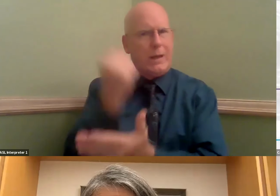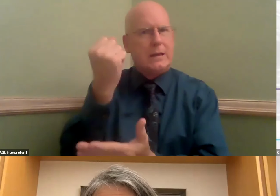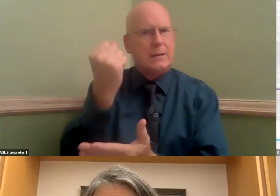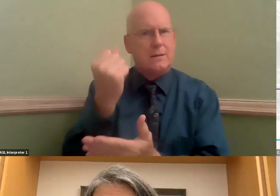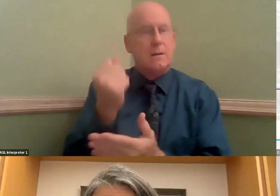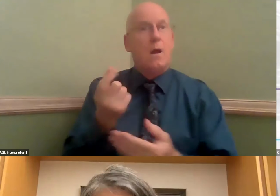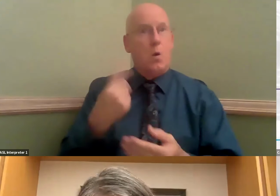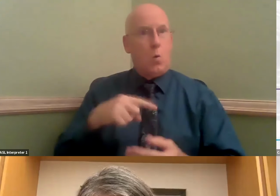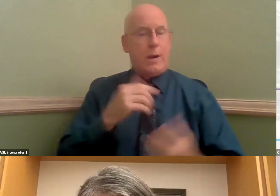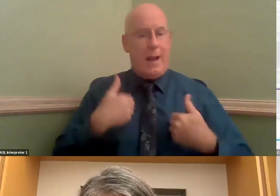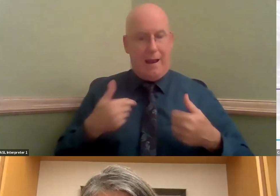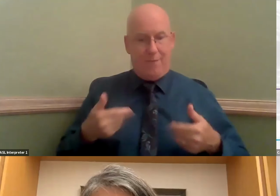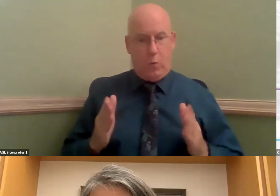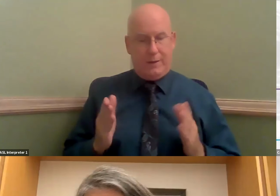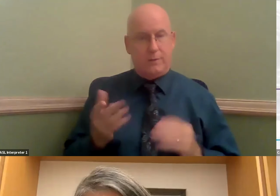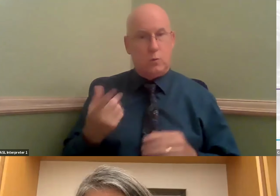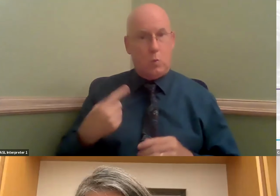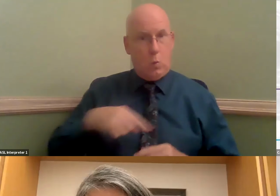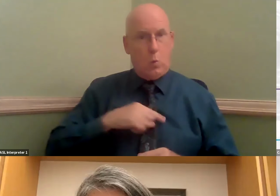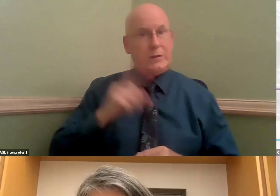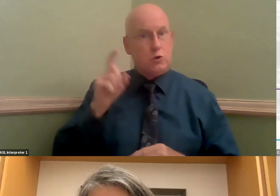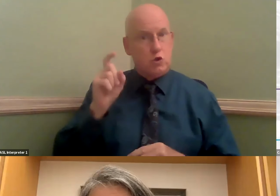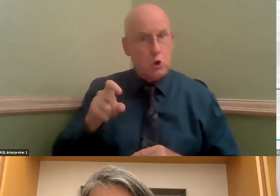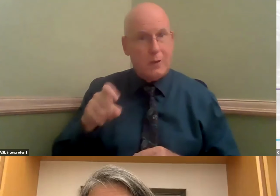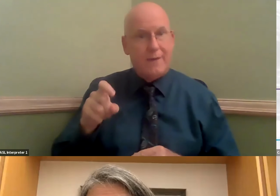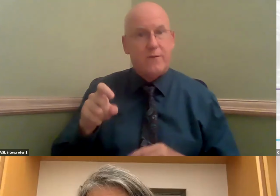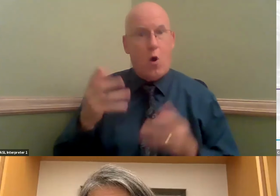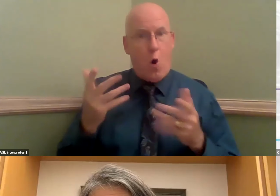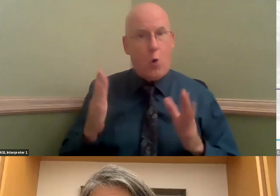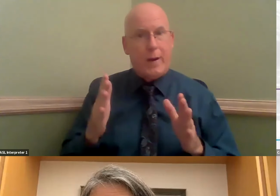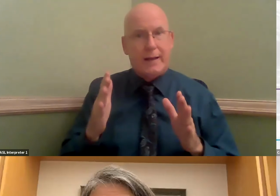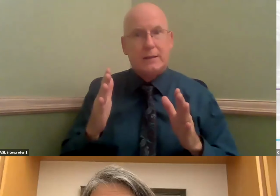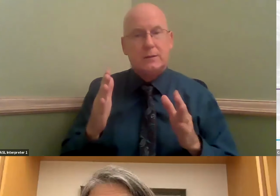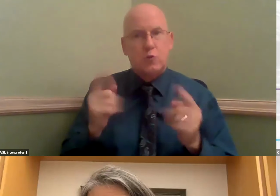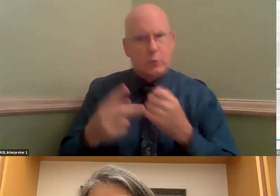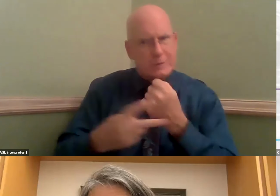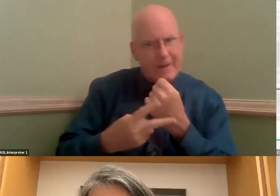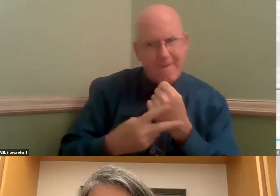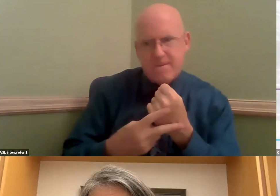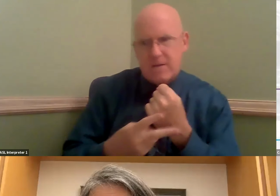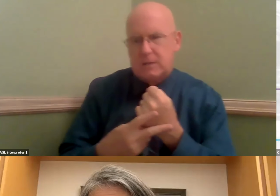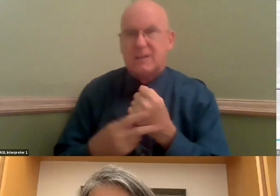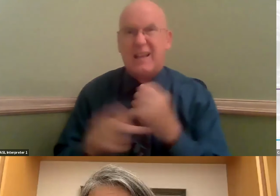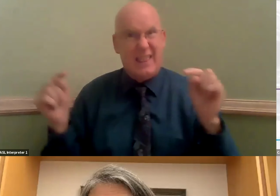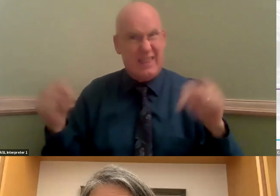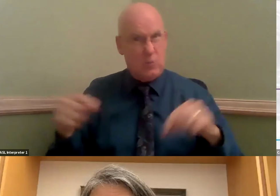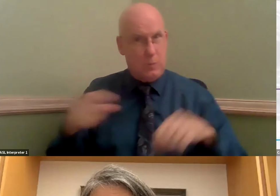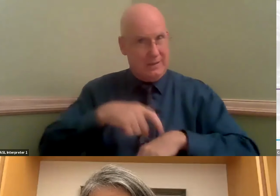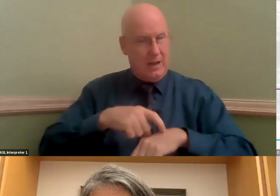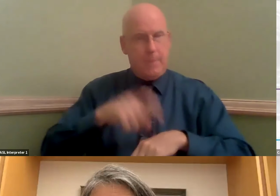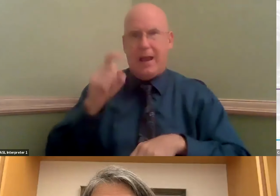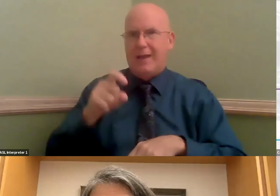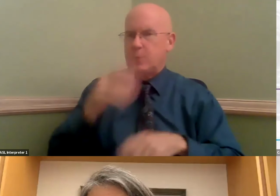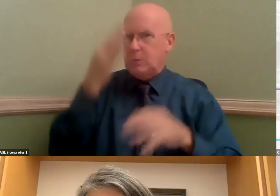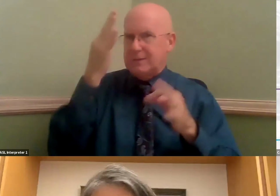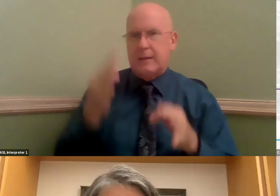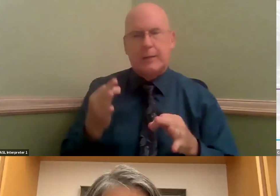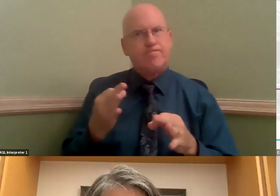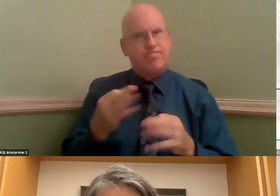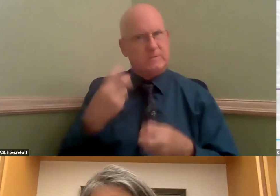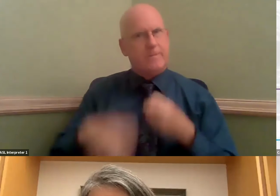ways that we should have been already looking to economize. And this is going to be a time when we're going to have to decide